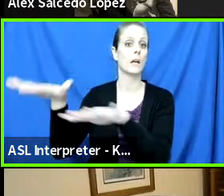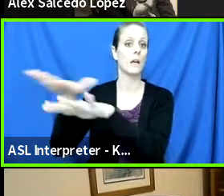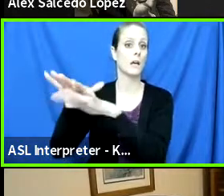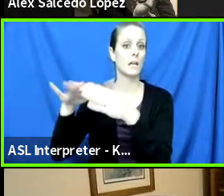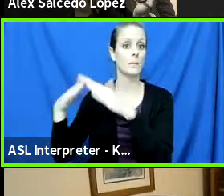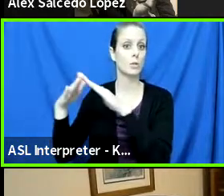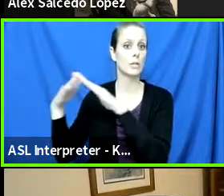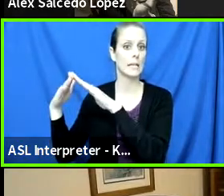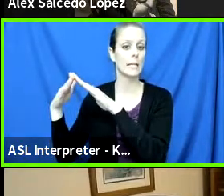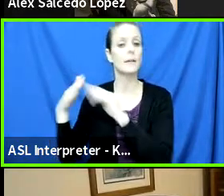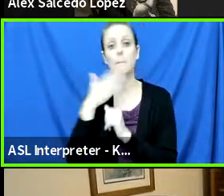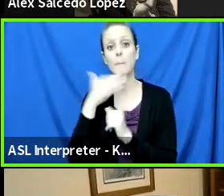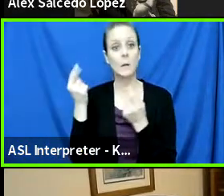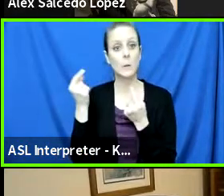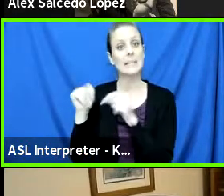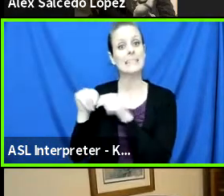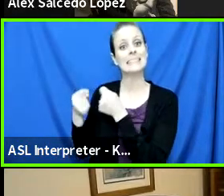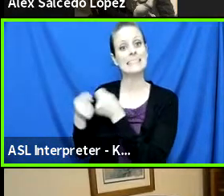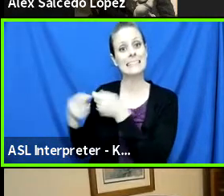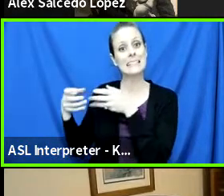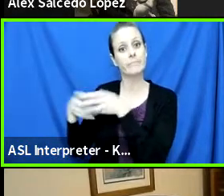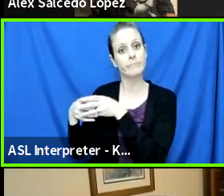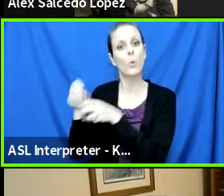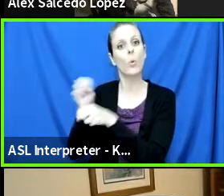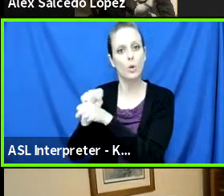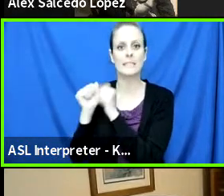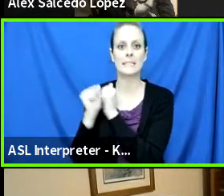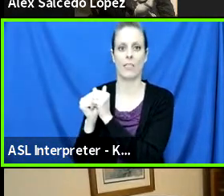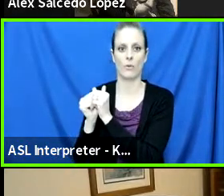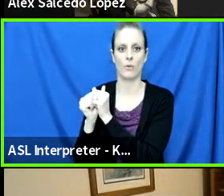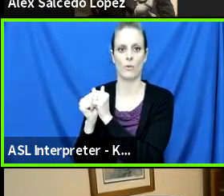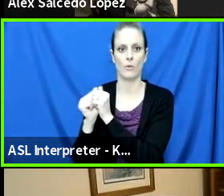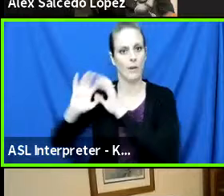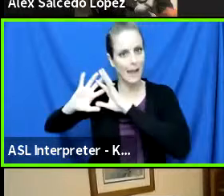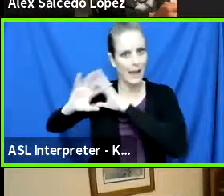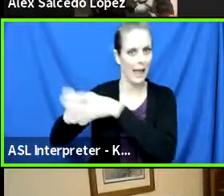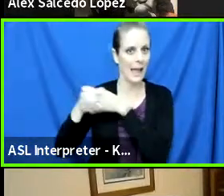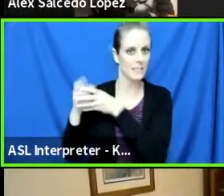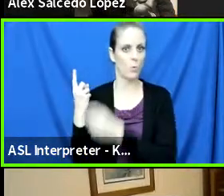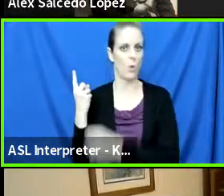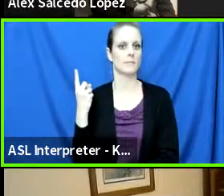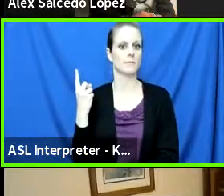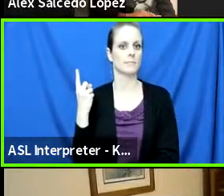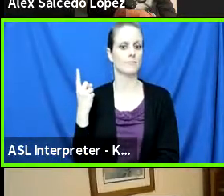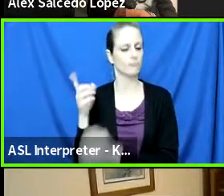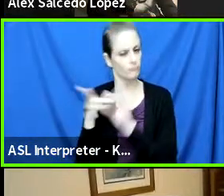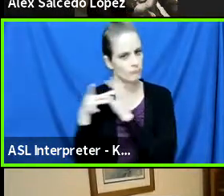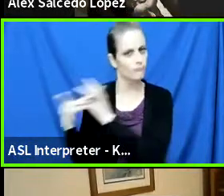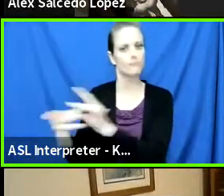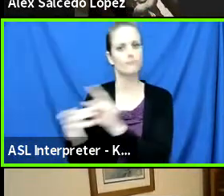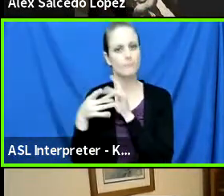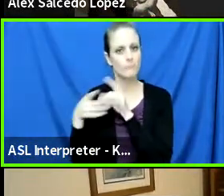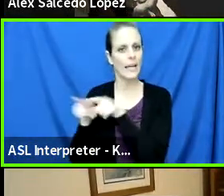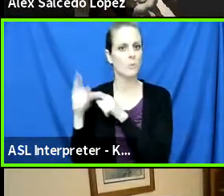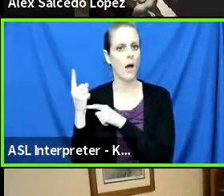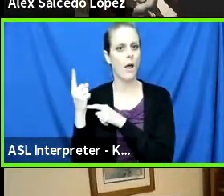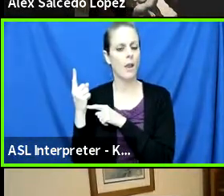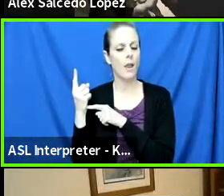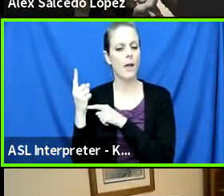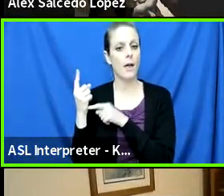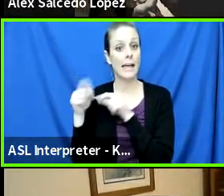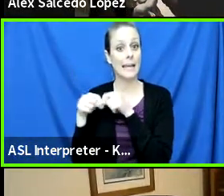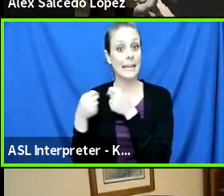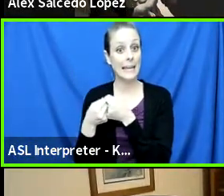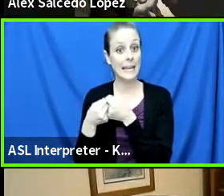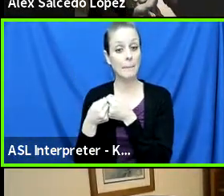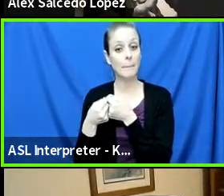a team that will work together as one. A team is separate, is